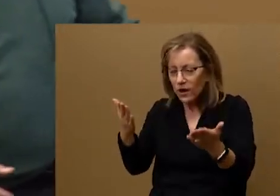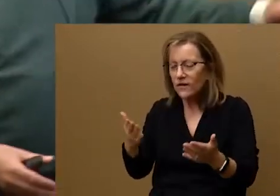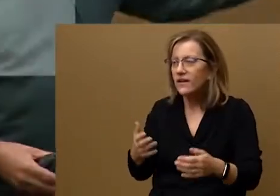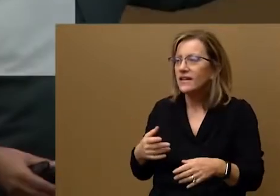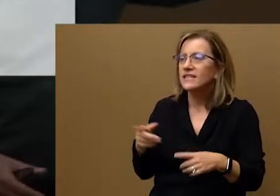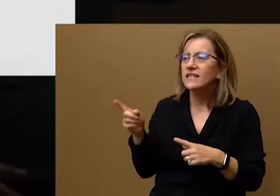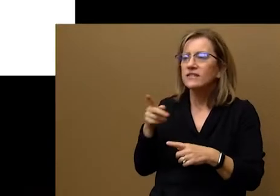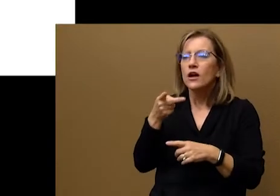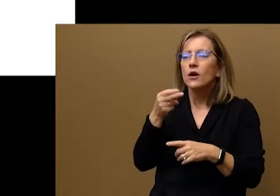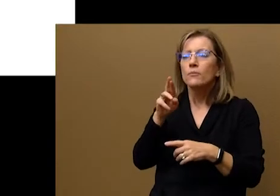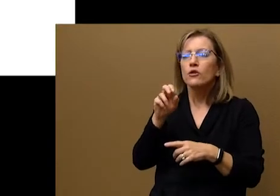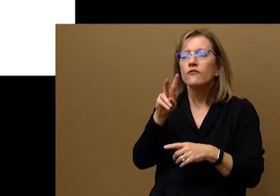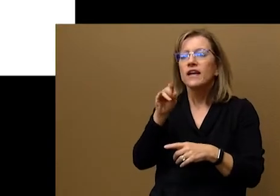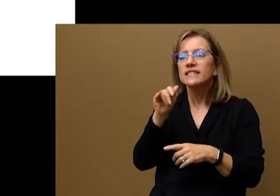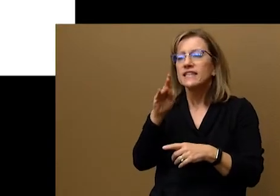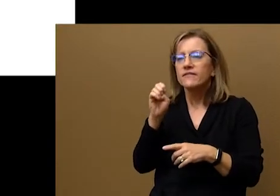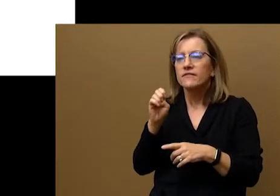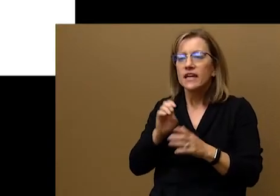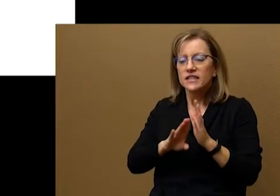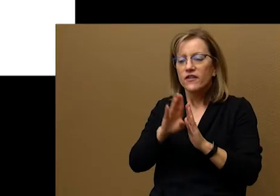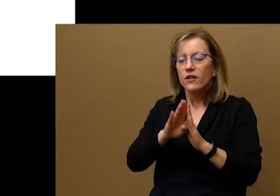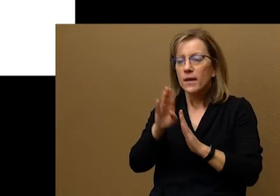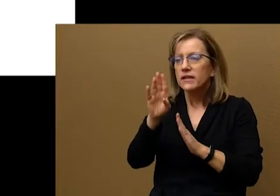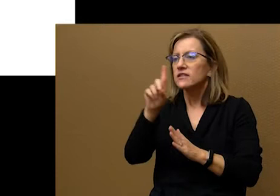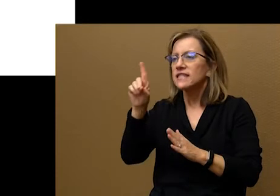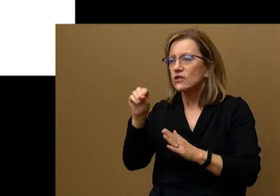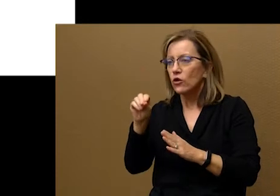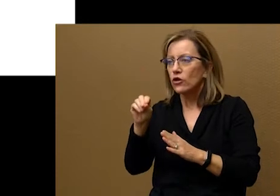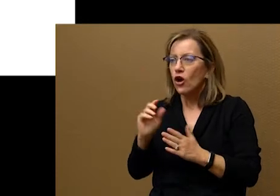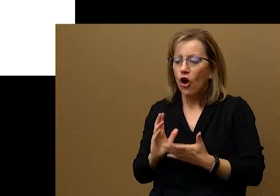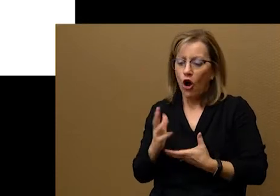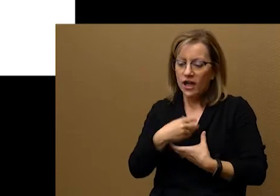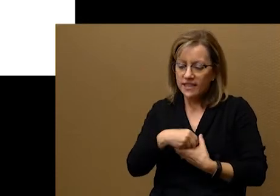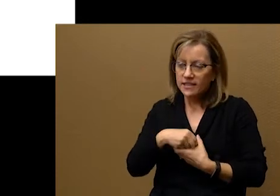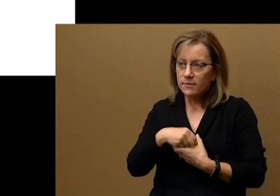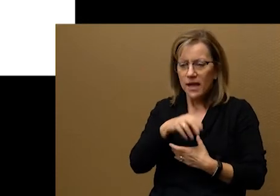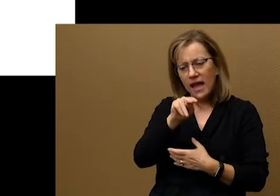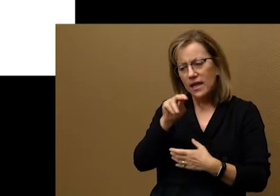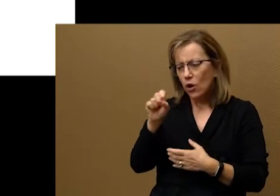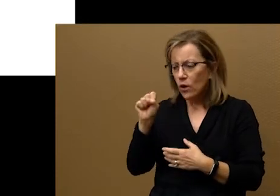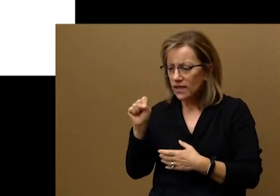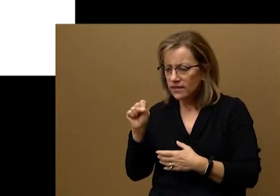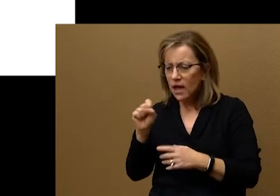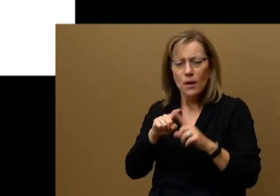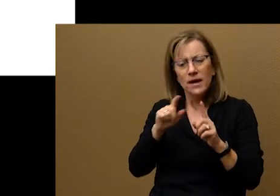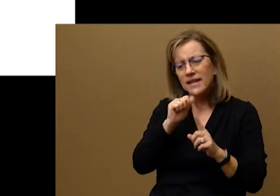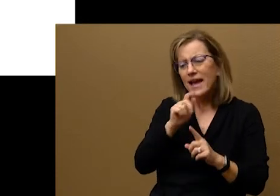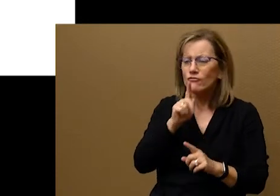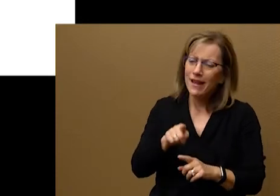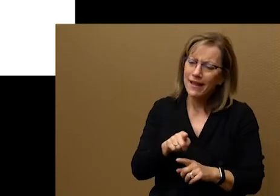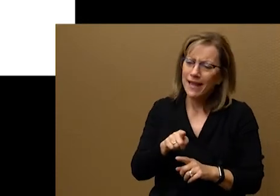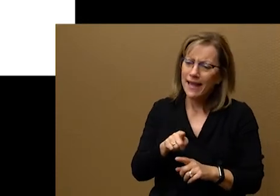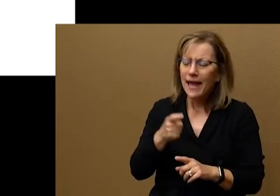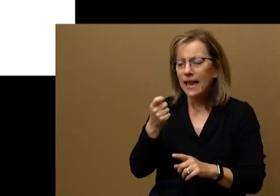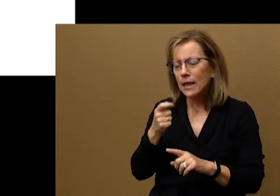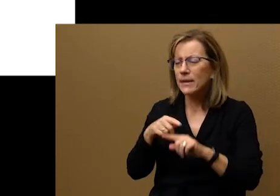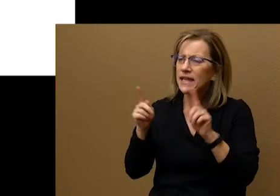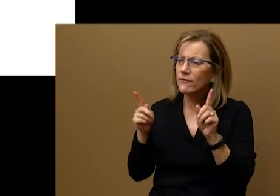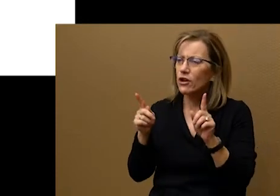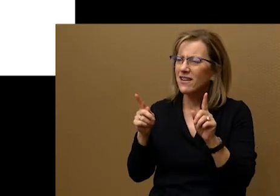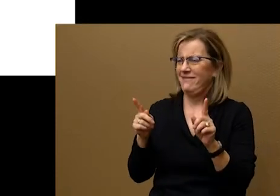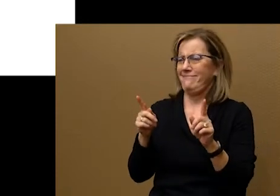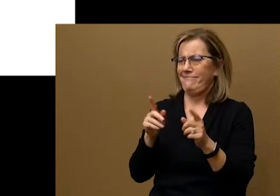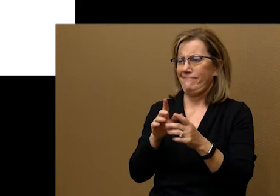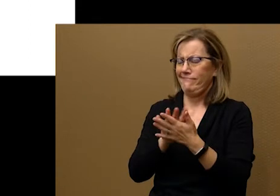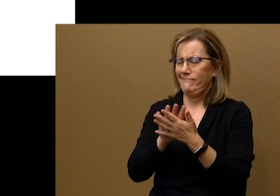It means, so if we say pervasive developmental disorder, think autism or something like that, NOS, but not really, a little